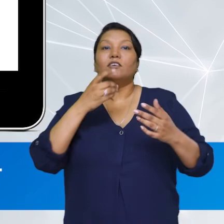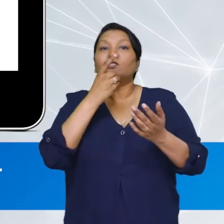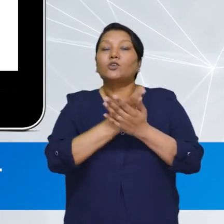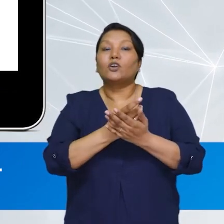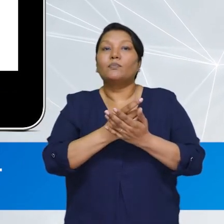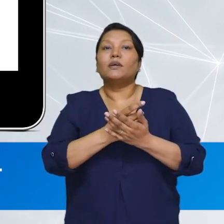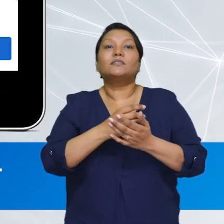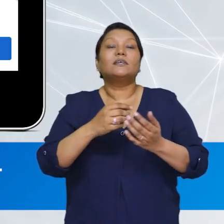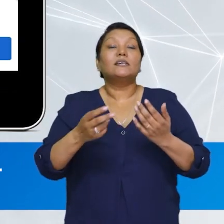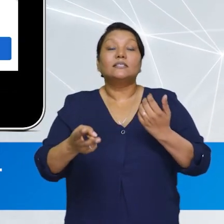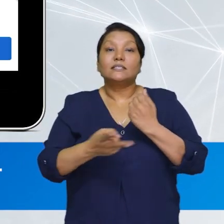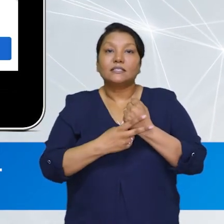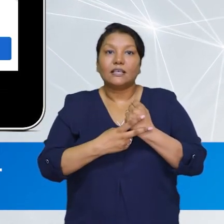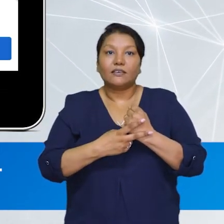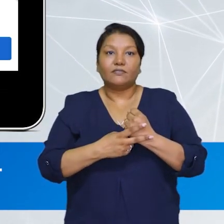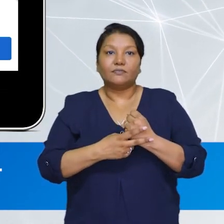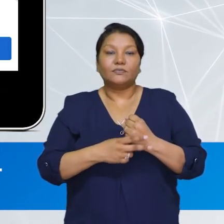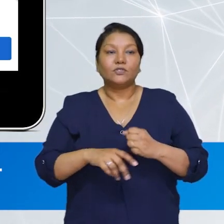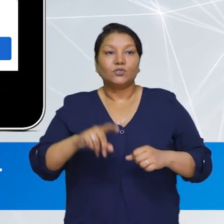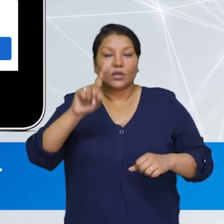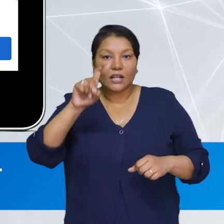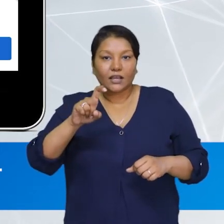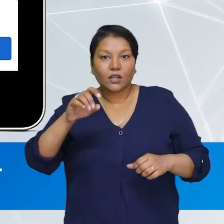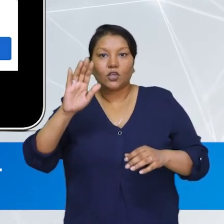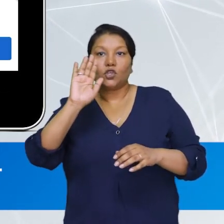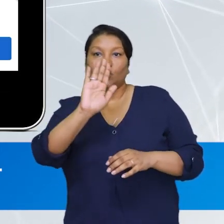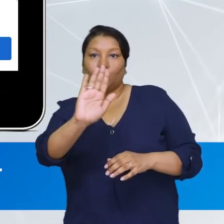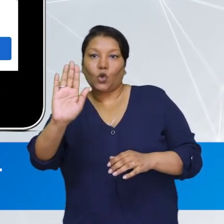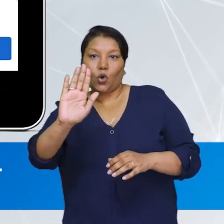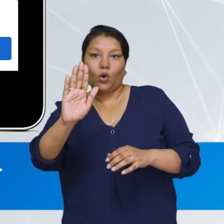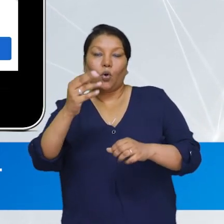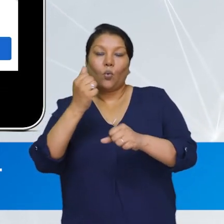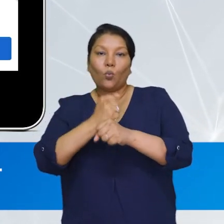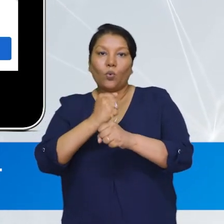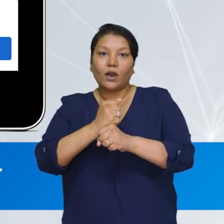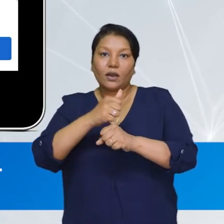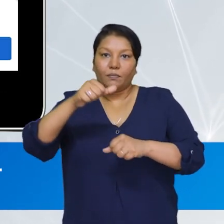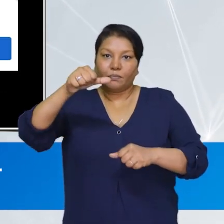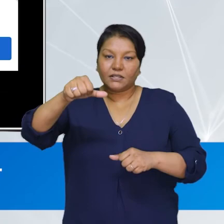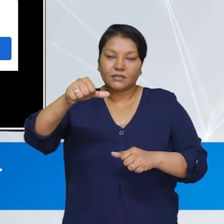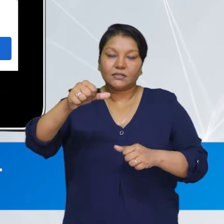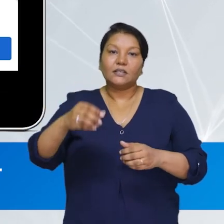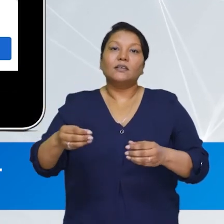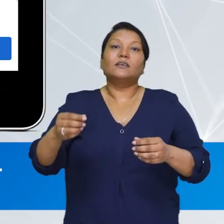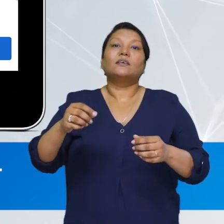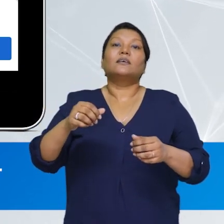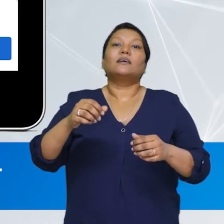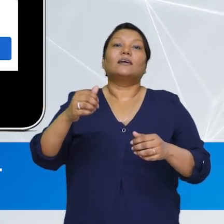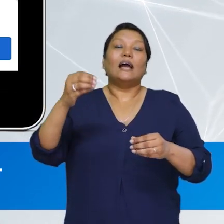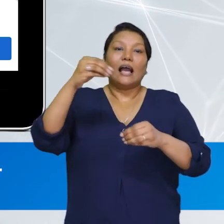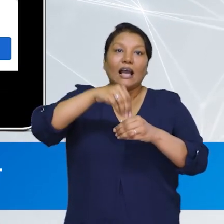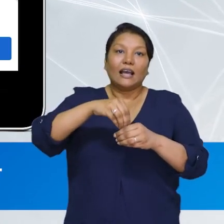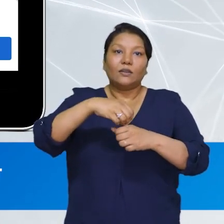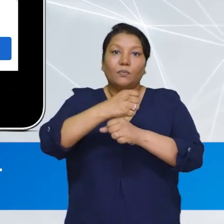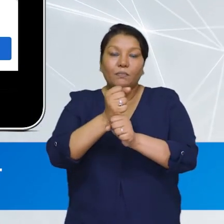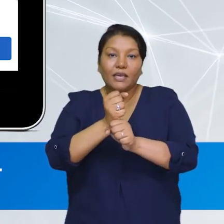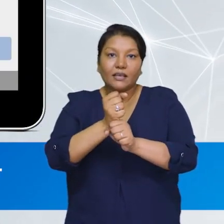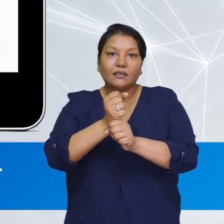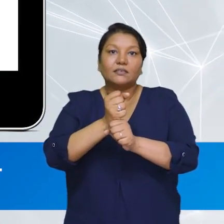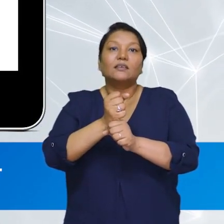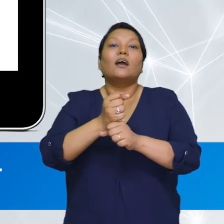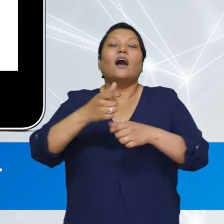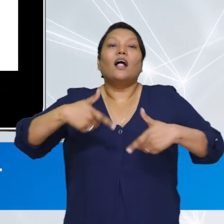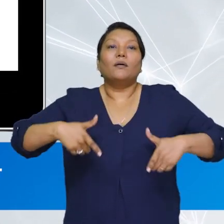in your folder. Click on Your Work, then you will see a button to add or